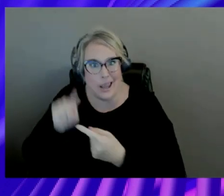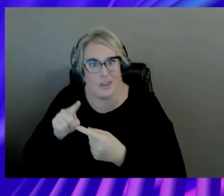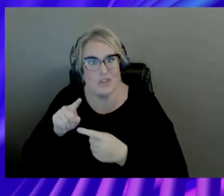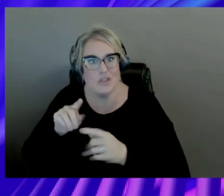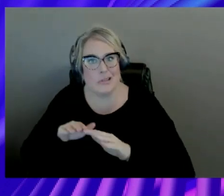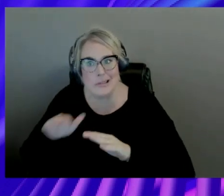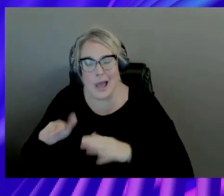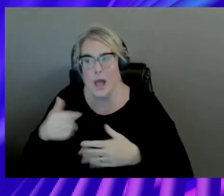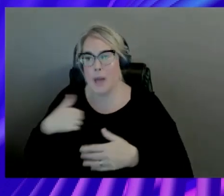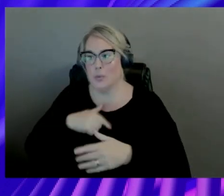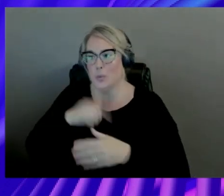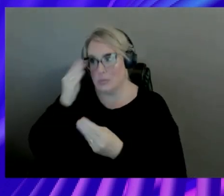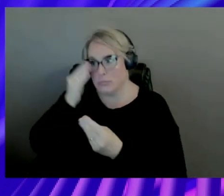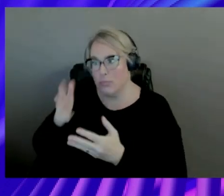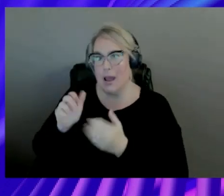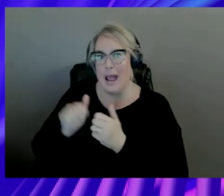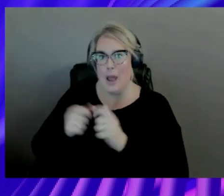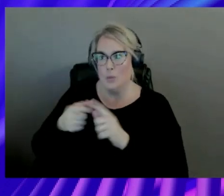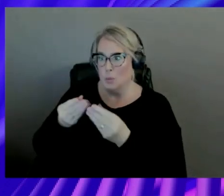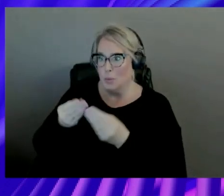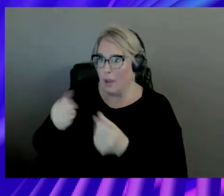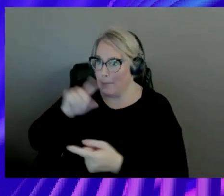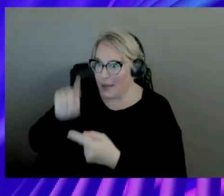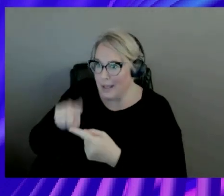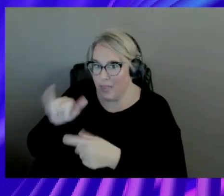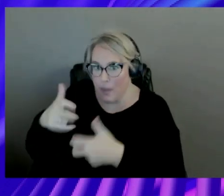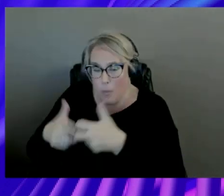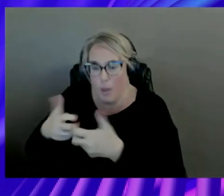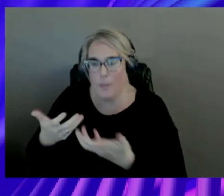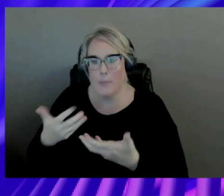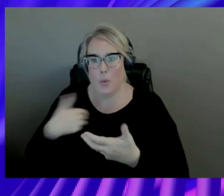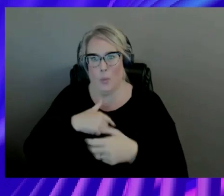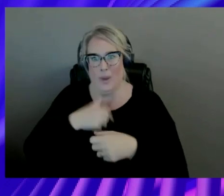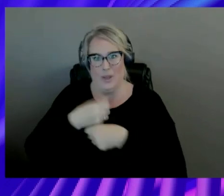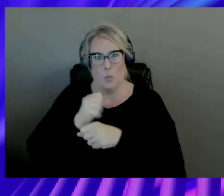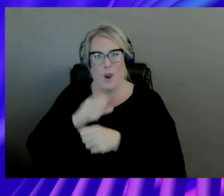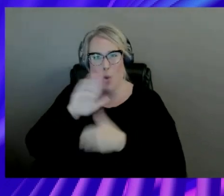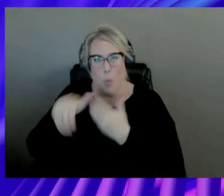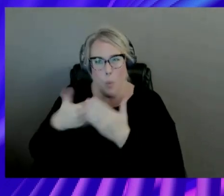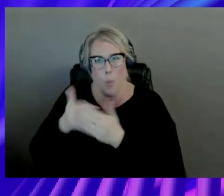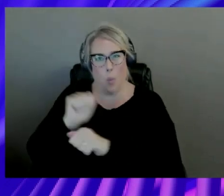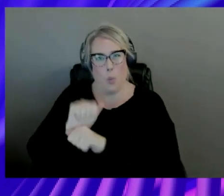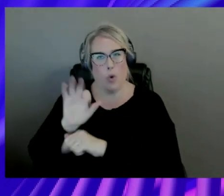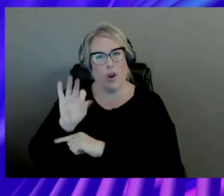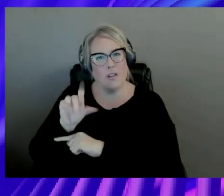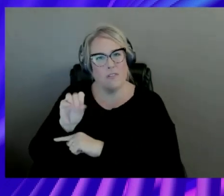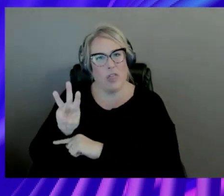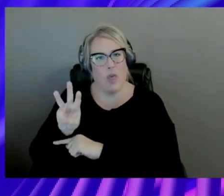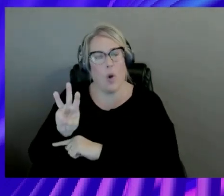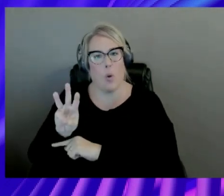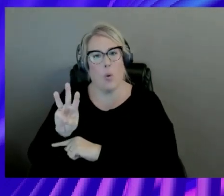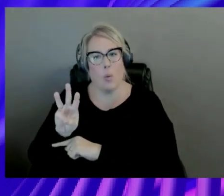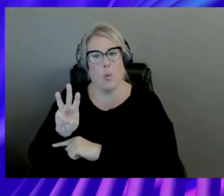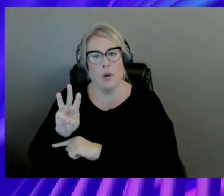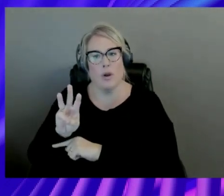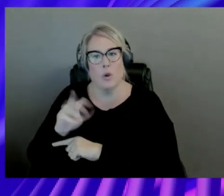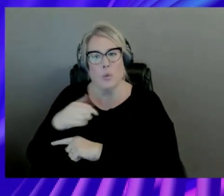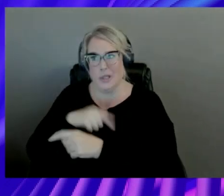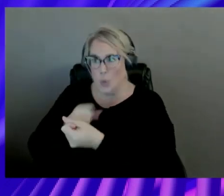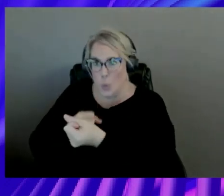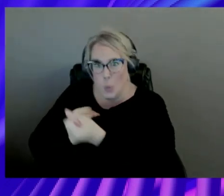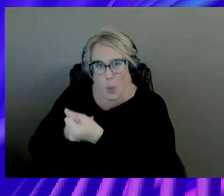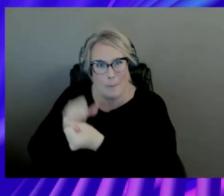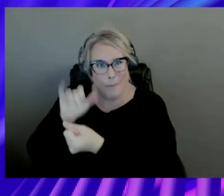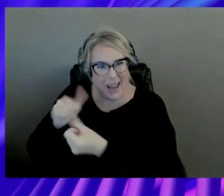ways to mitigate it, creating that whole workflow, and then really quarterbacking the process, right? There has to be someone